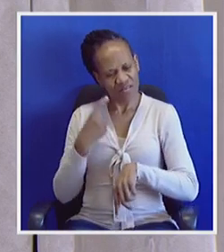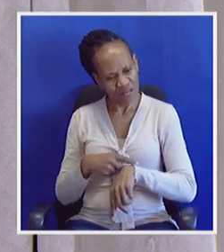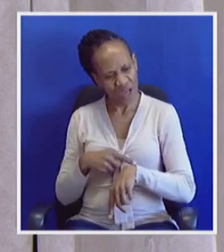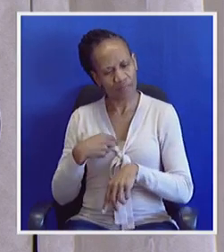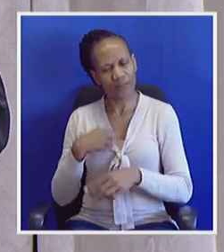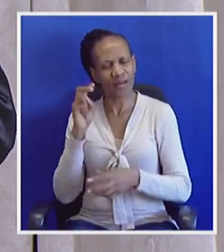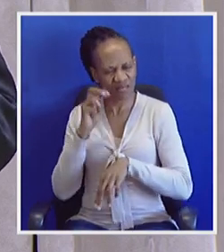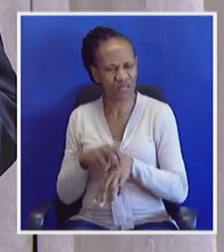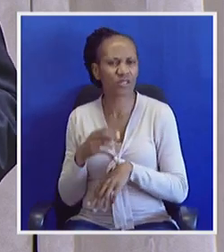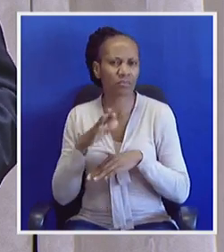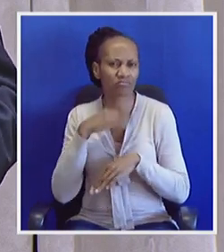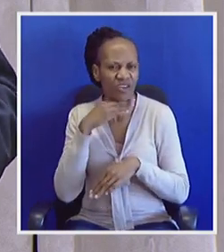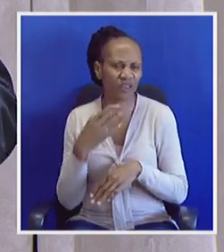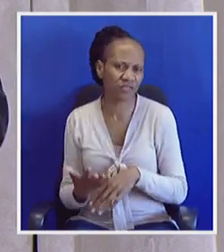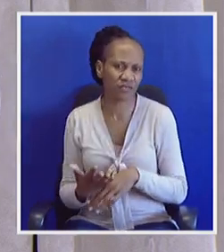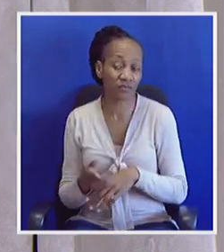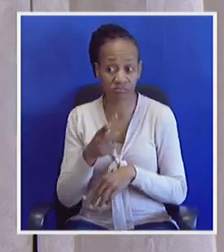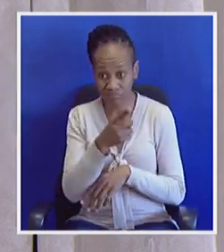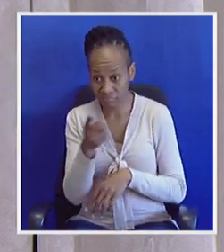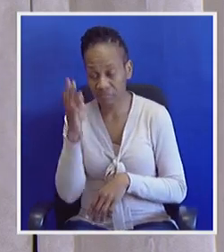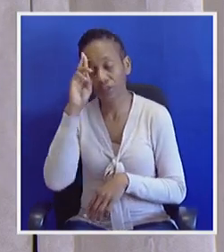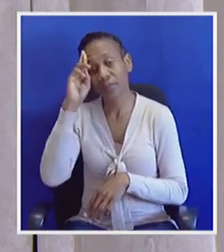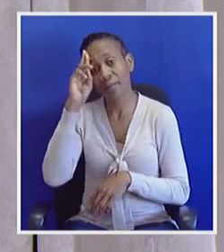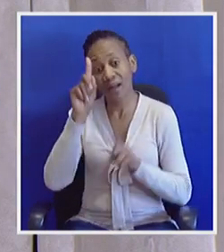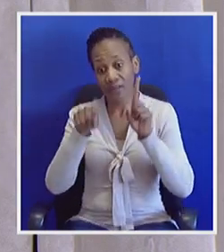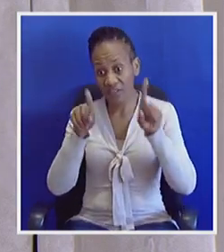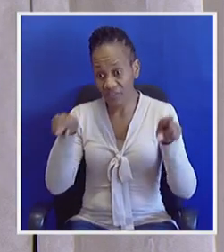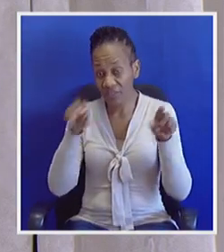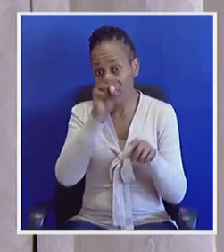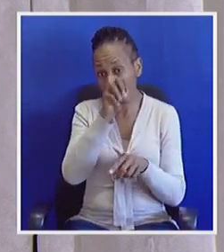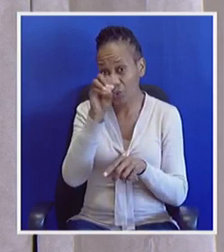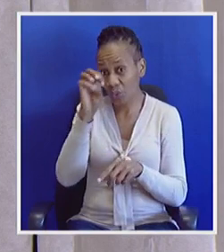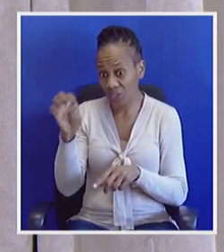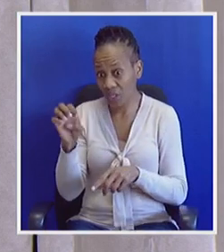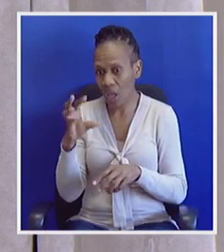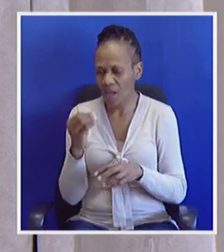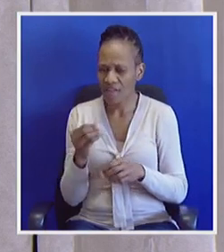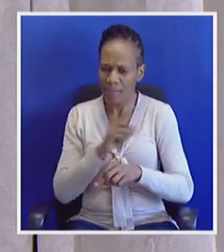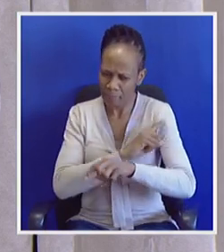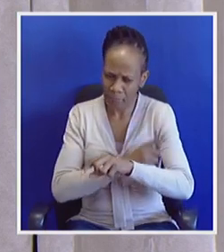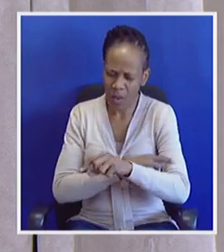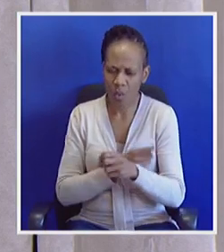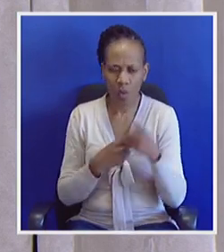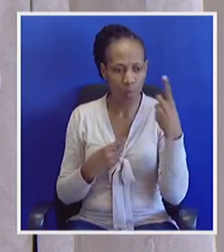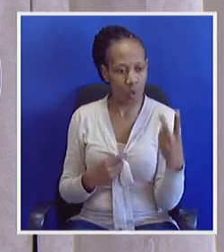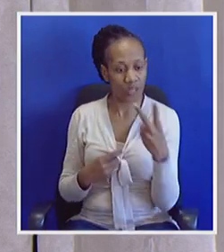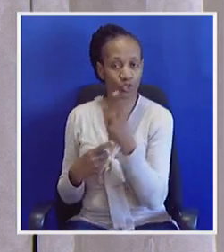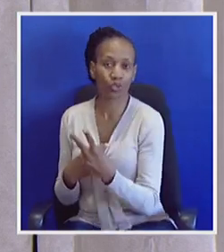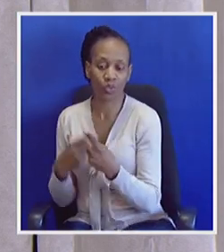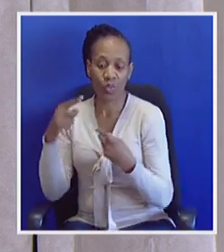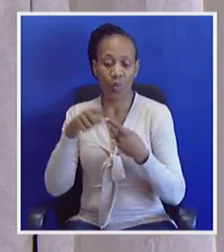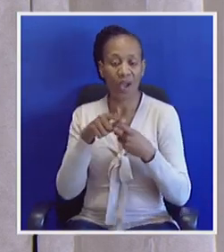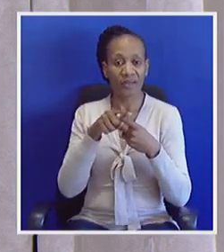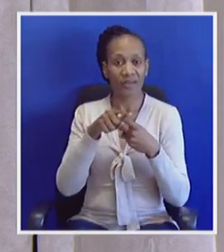that. And let us remember that these entities have two mandates to fulfill. The one mandate is a